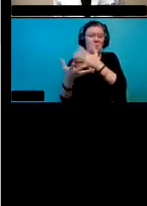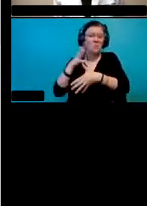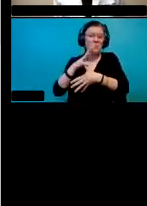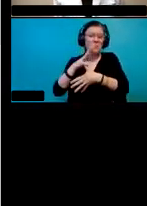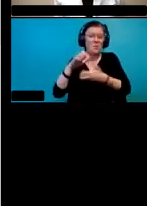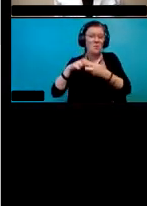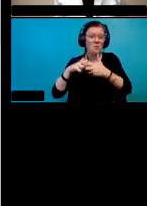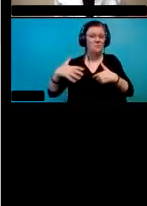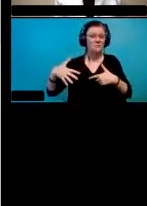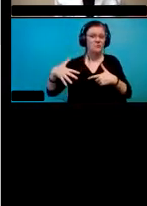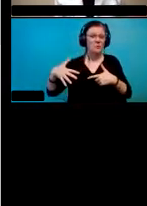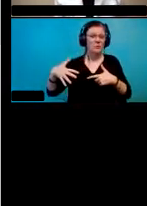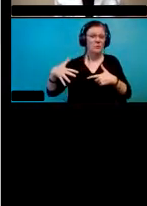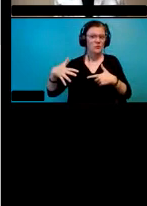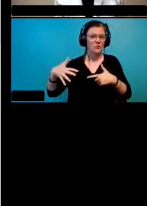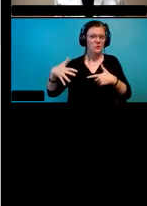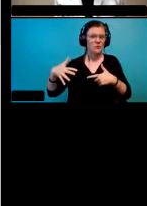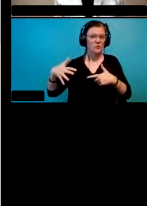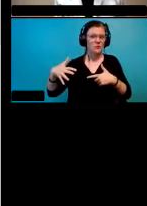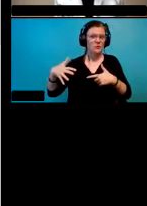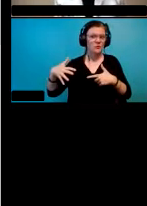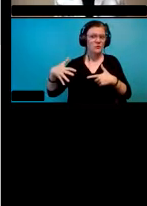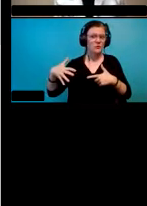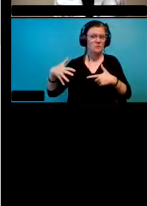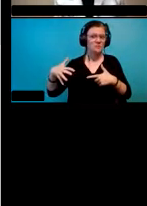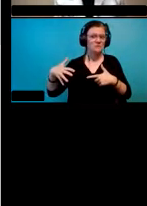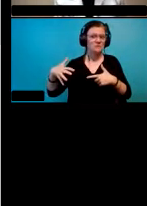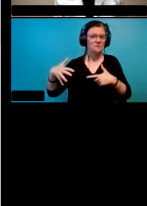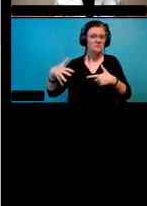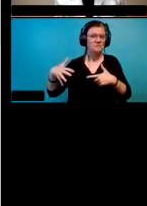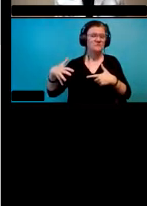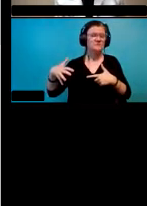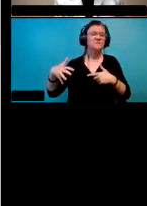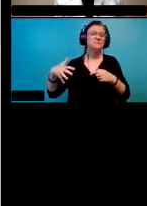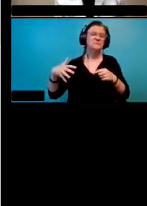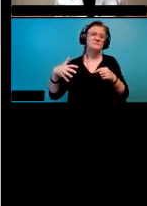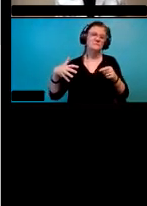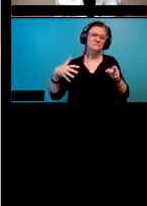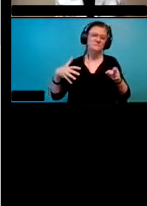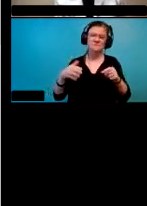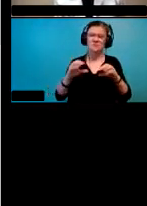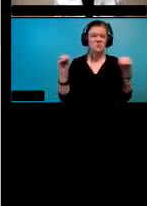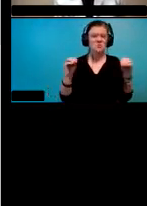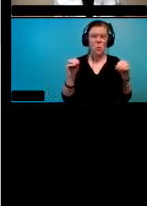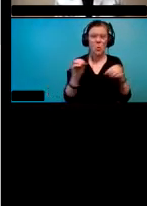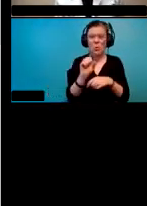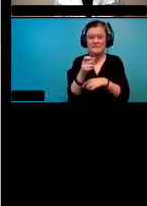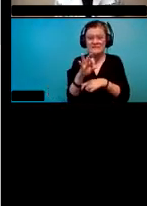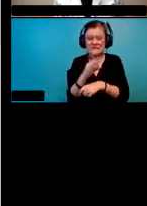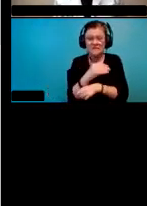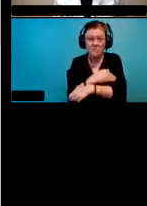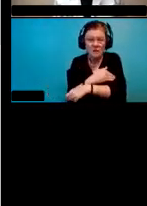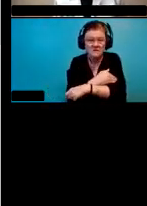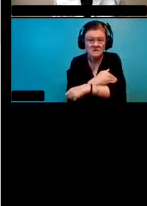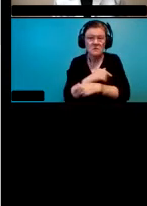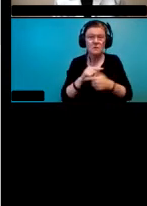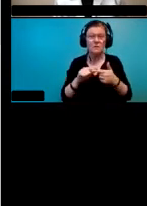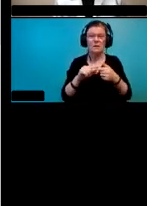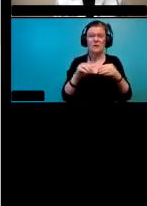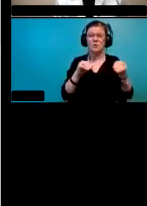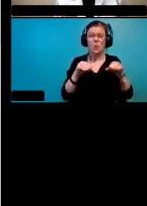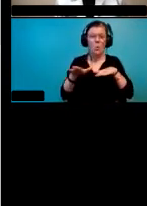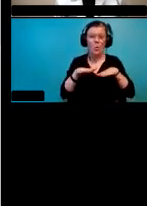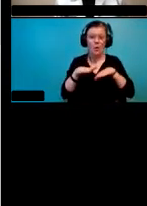tremor, right? They don't have a lot of balance problems or stiffness or slowness. It's mainly tremor that they're dealing with,